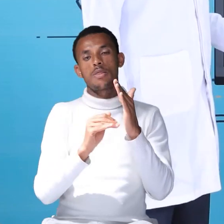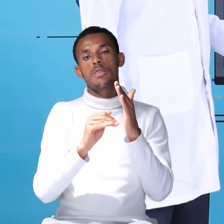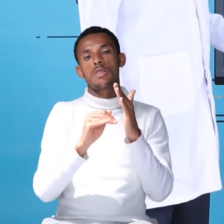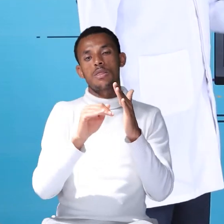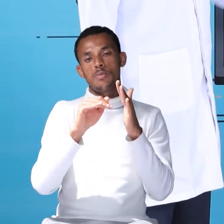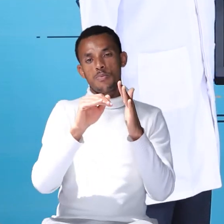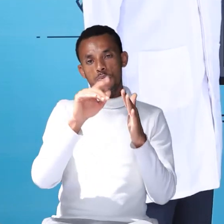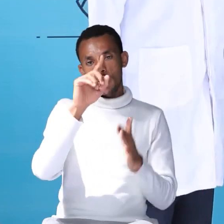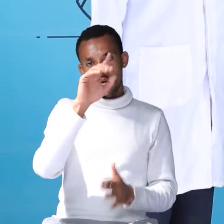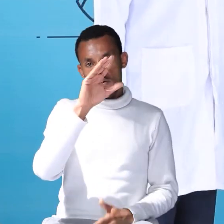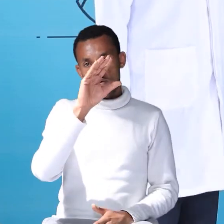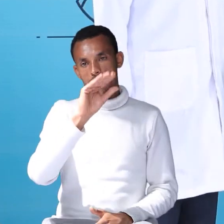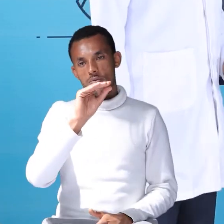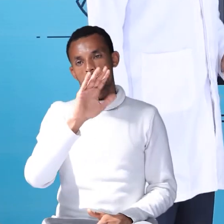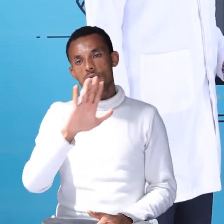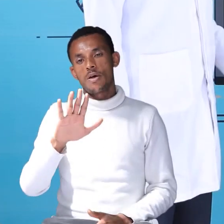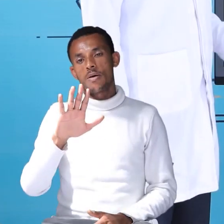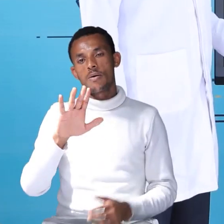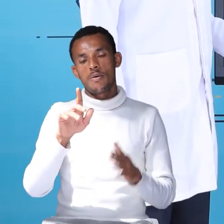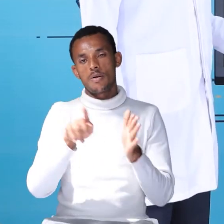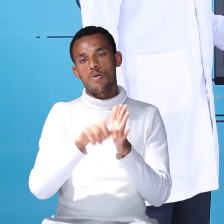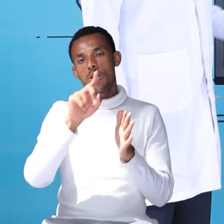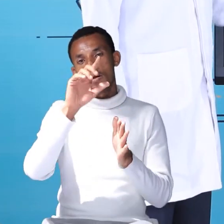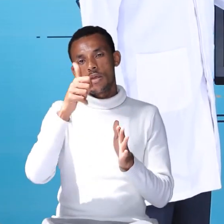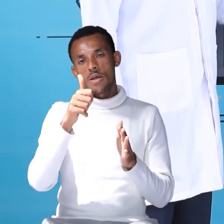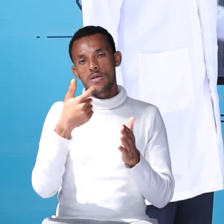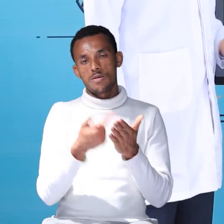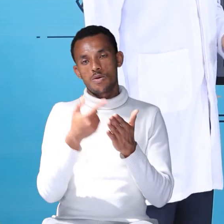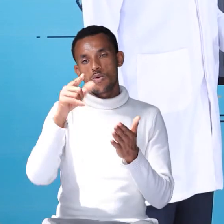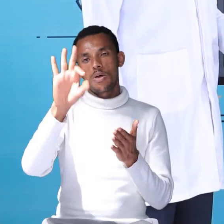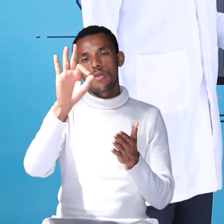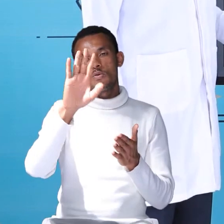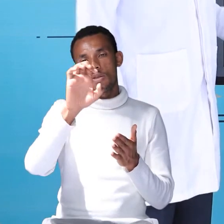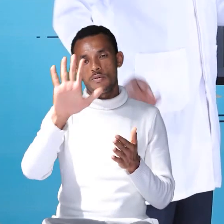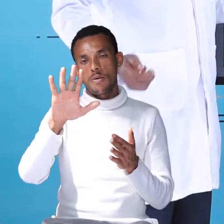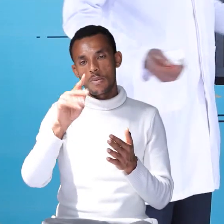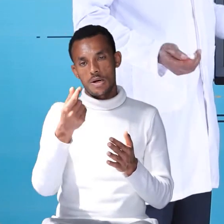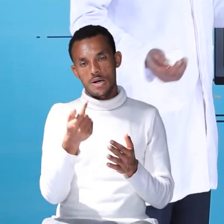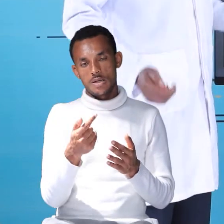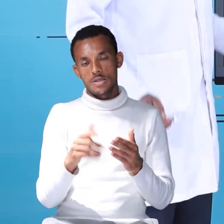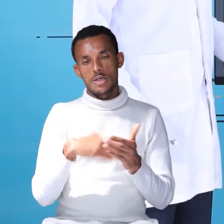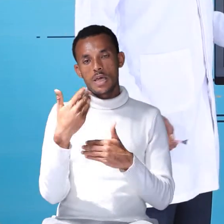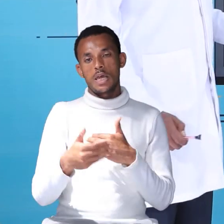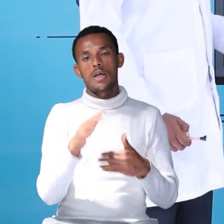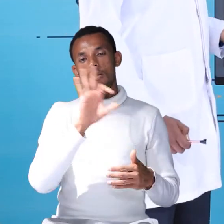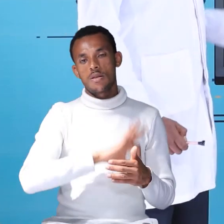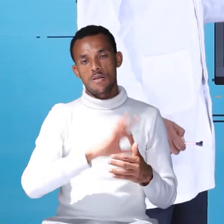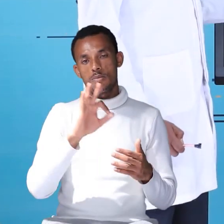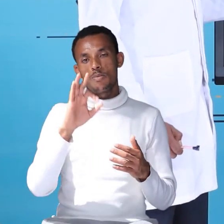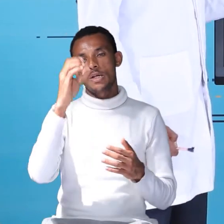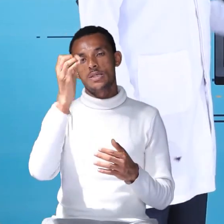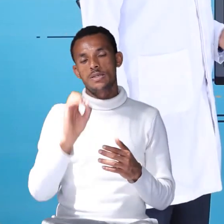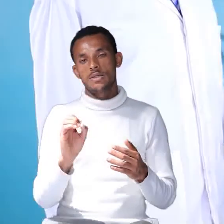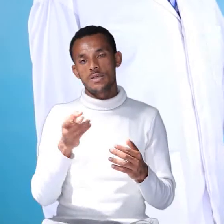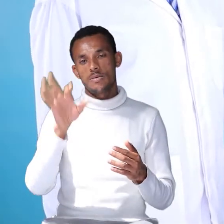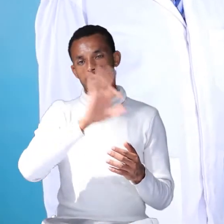price. 155 minus 110. It gives a difference. 45. This markup profit. Then